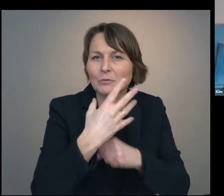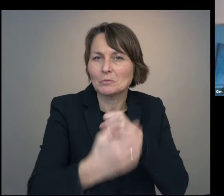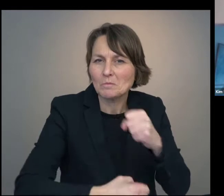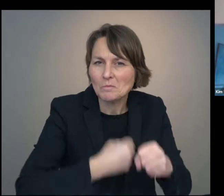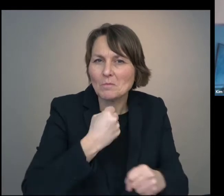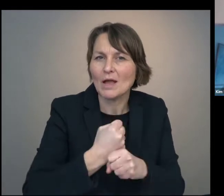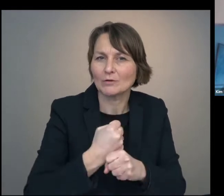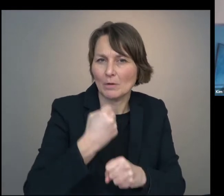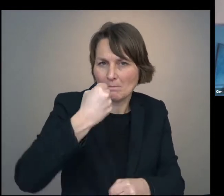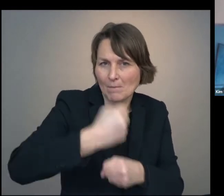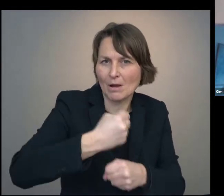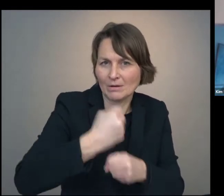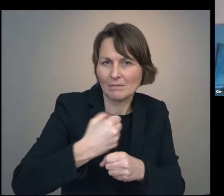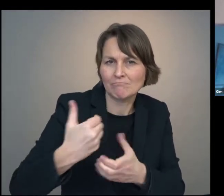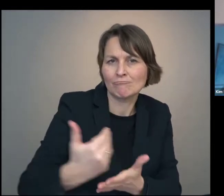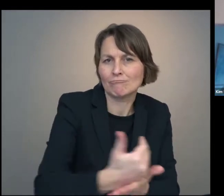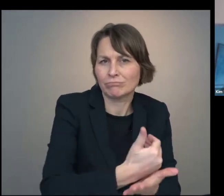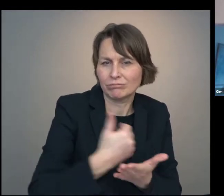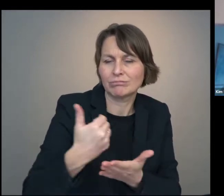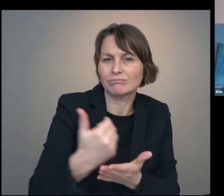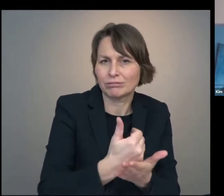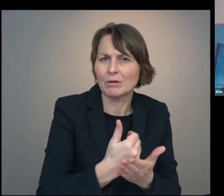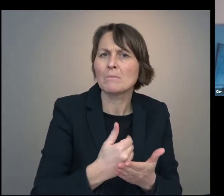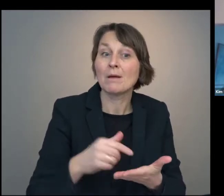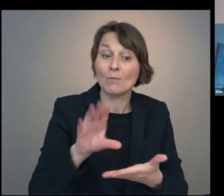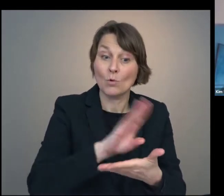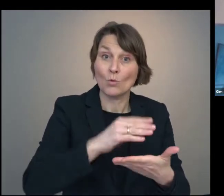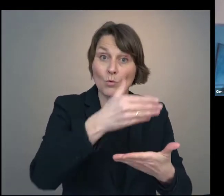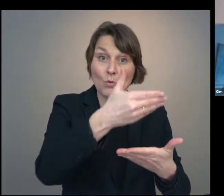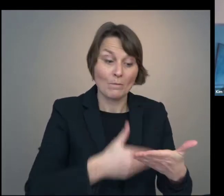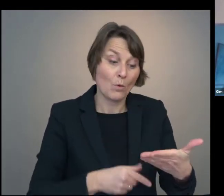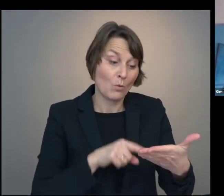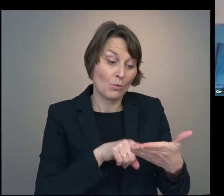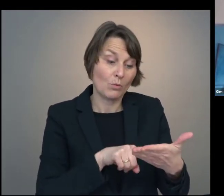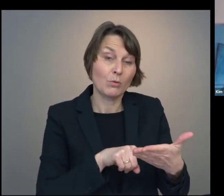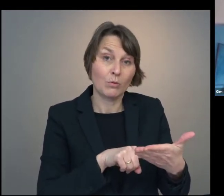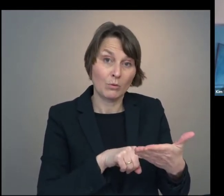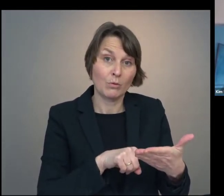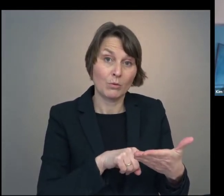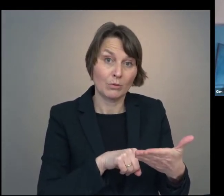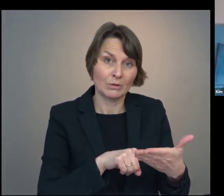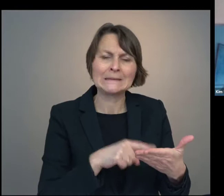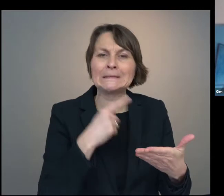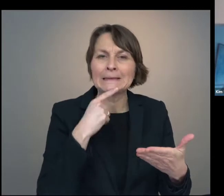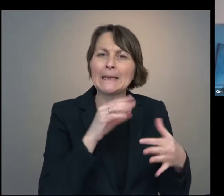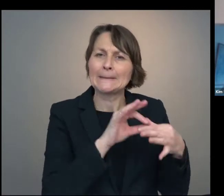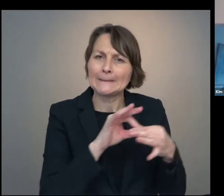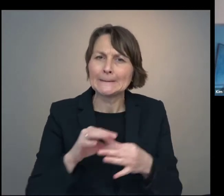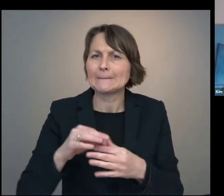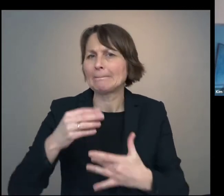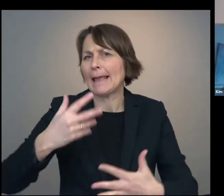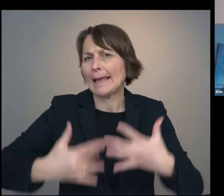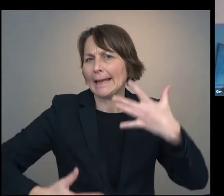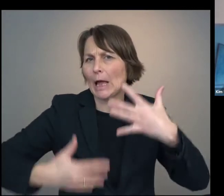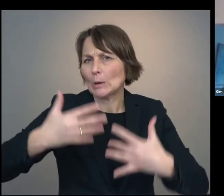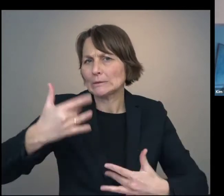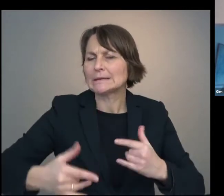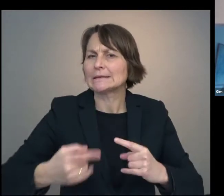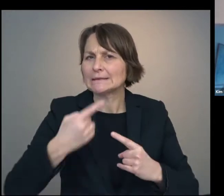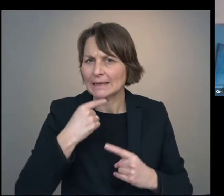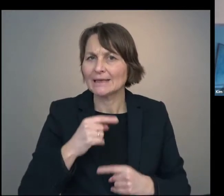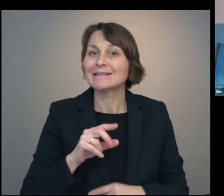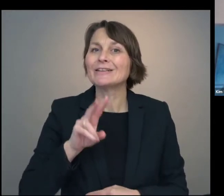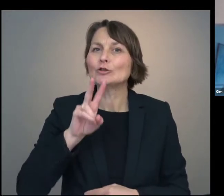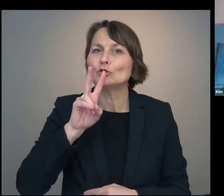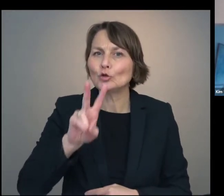would see that we have activated, as it's called in accountancy terms, more